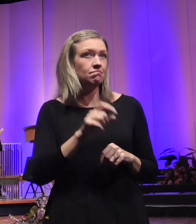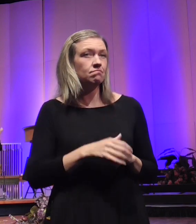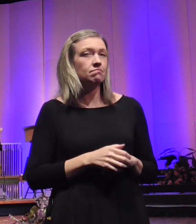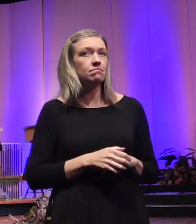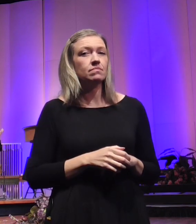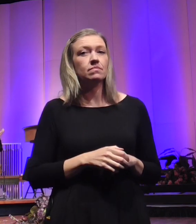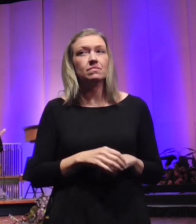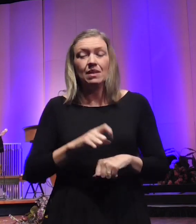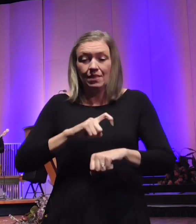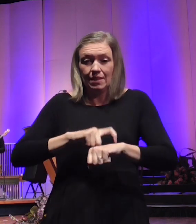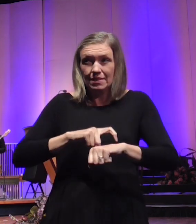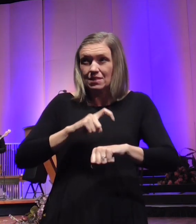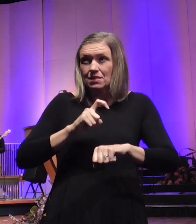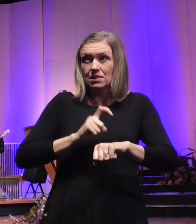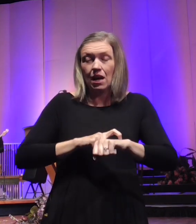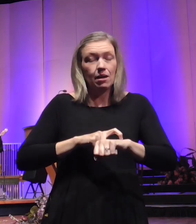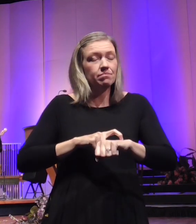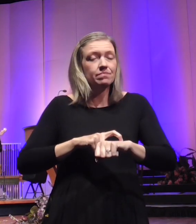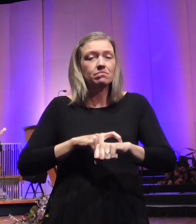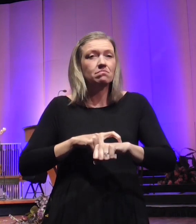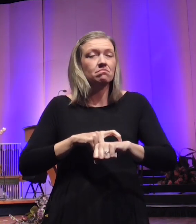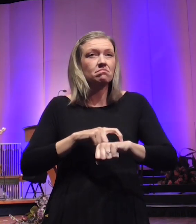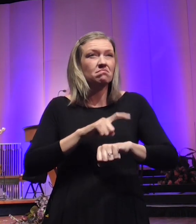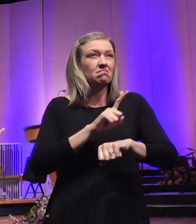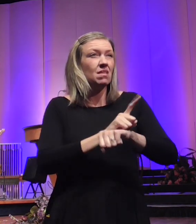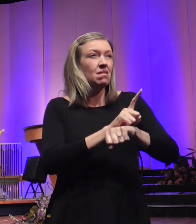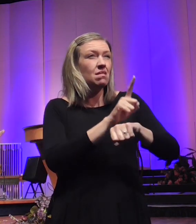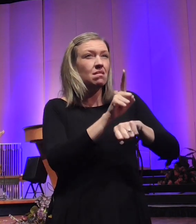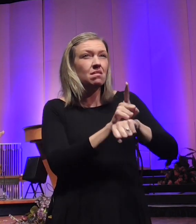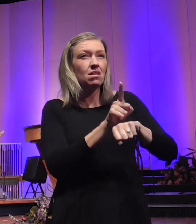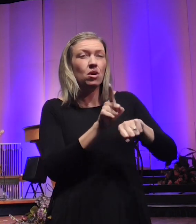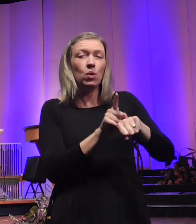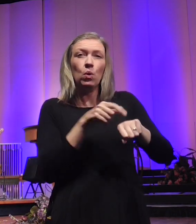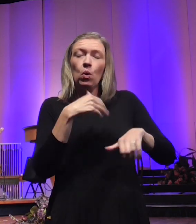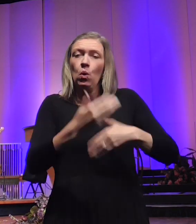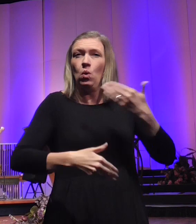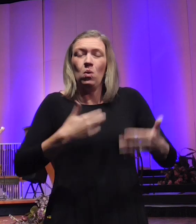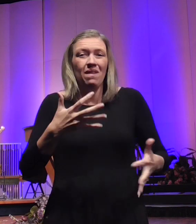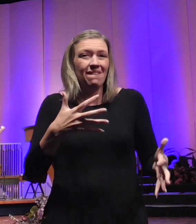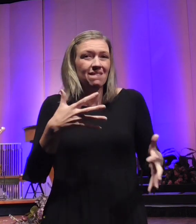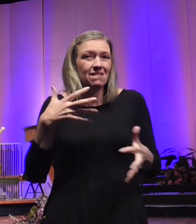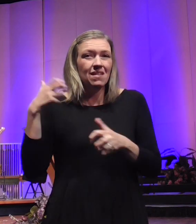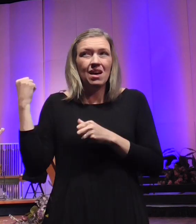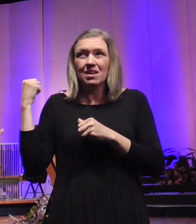The time is running